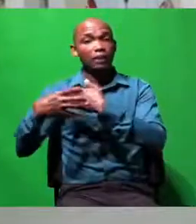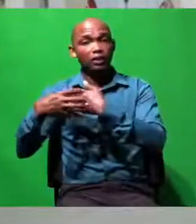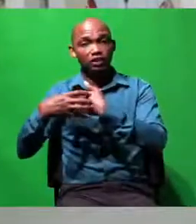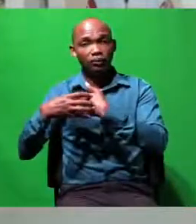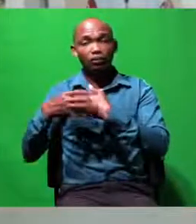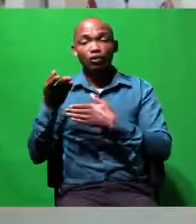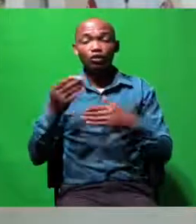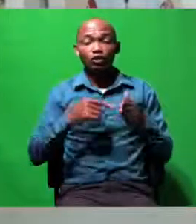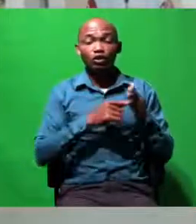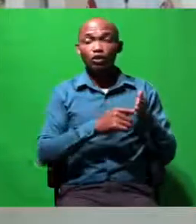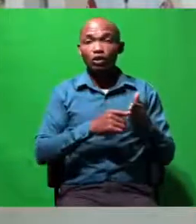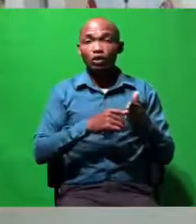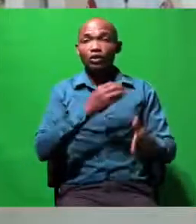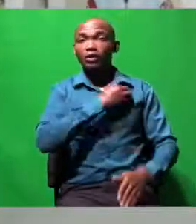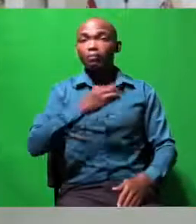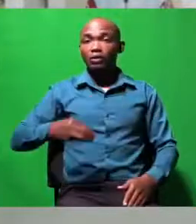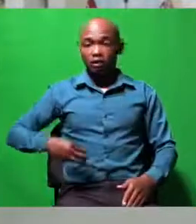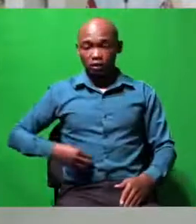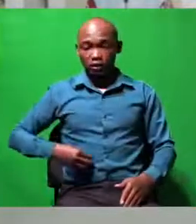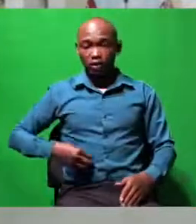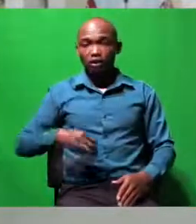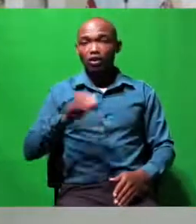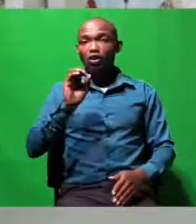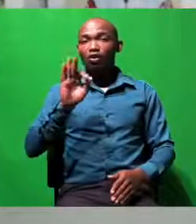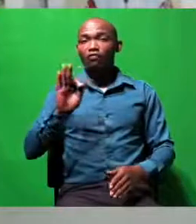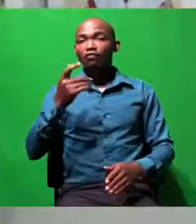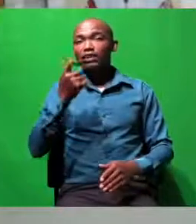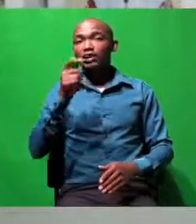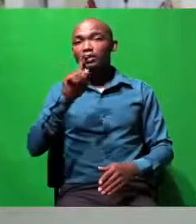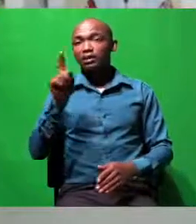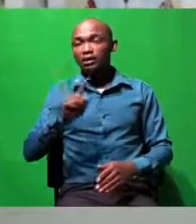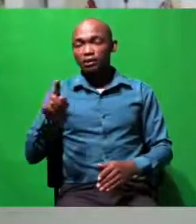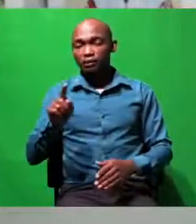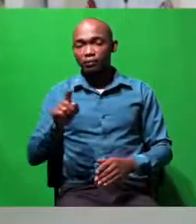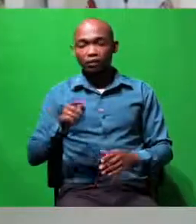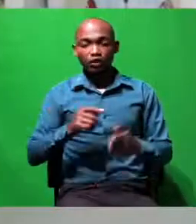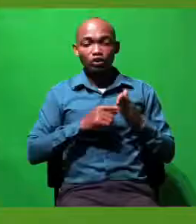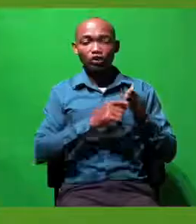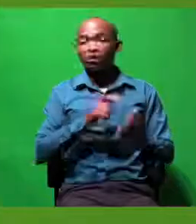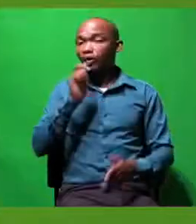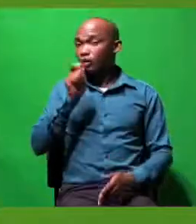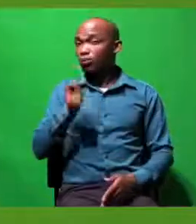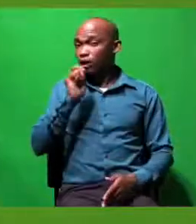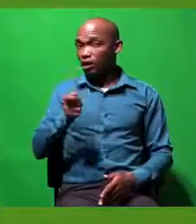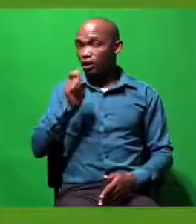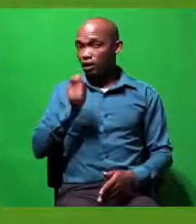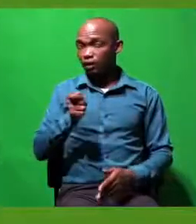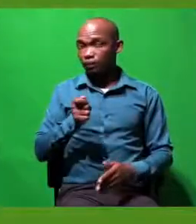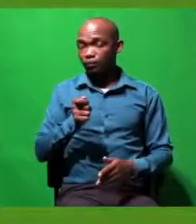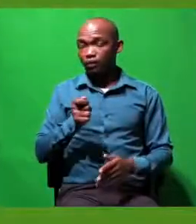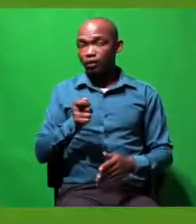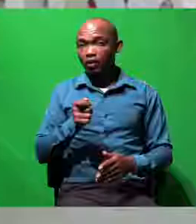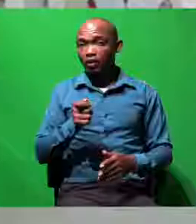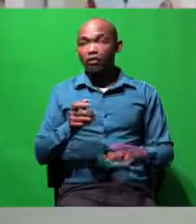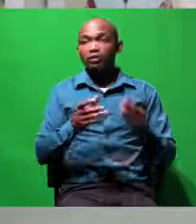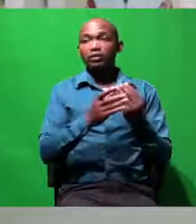the President of the United Republic of Tanzania, the Speaker, and also the